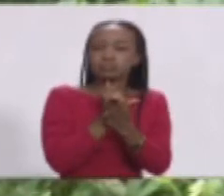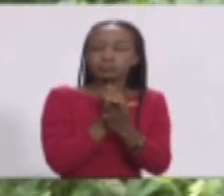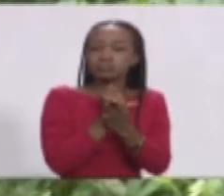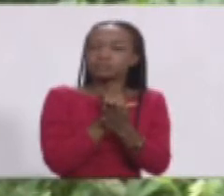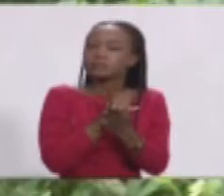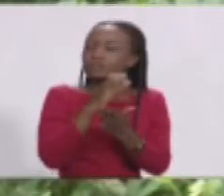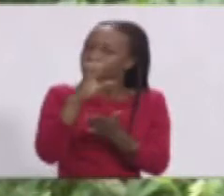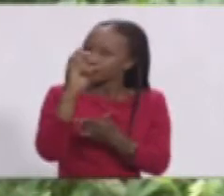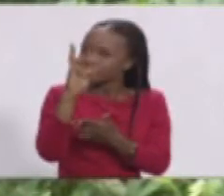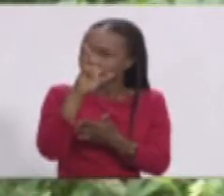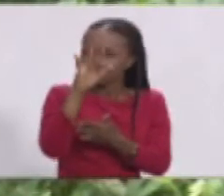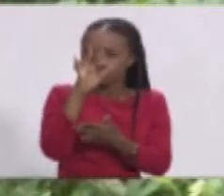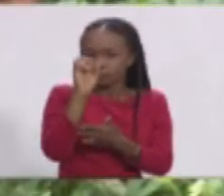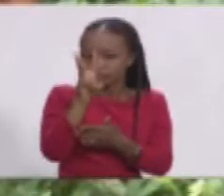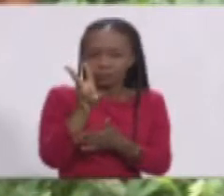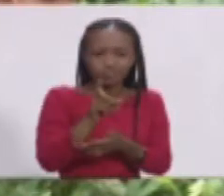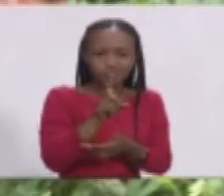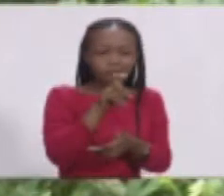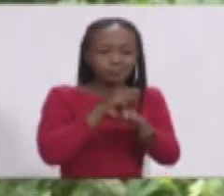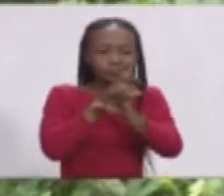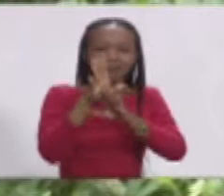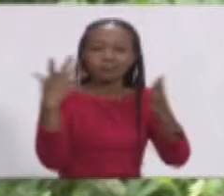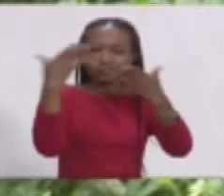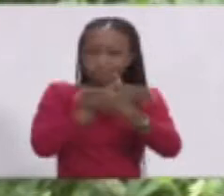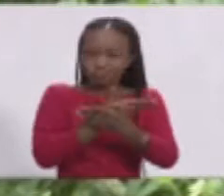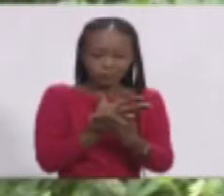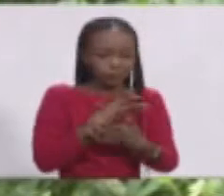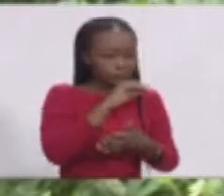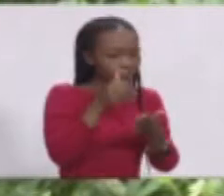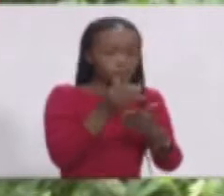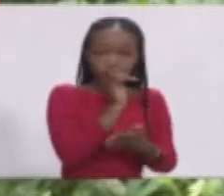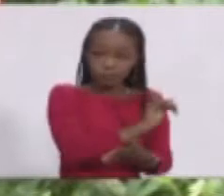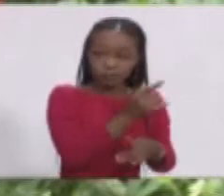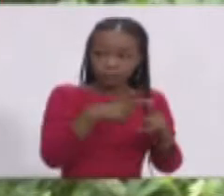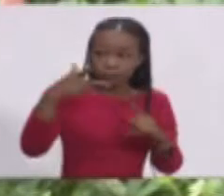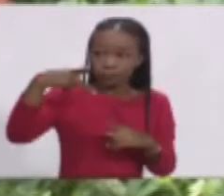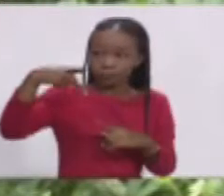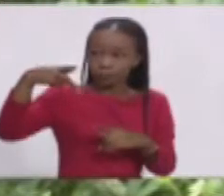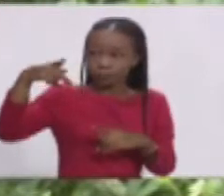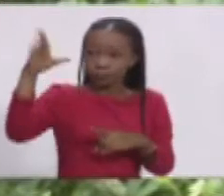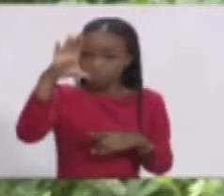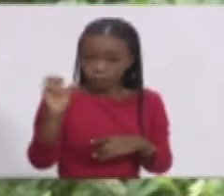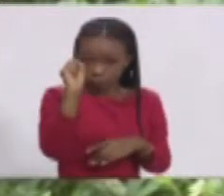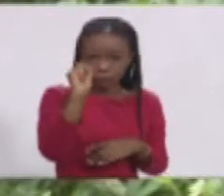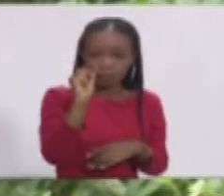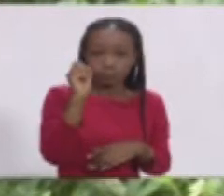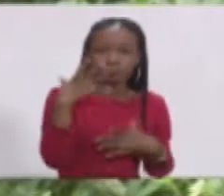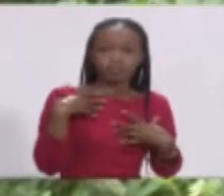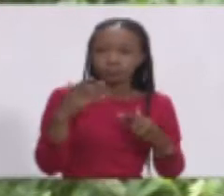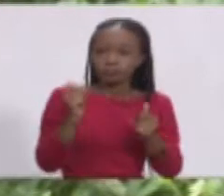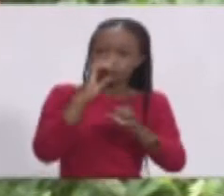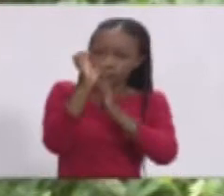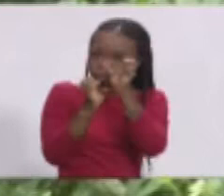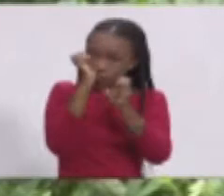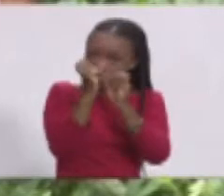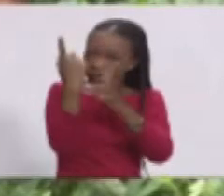night and things like that. Yeah. But I think a day before yesterday, the CS, Mutahi Kagwe, explained